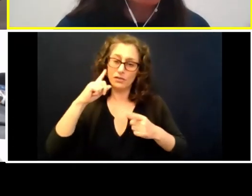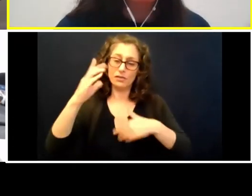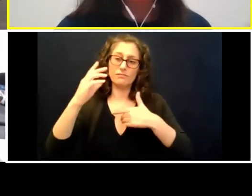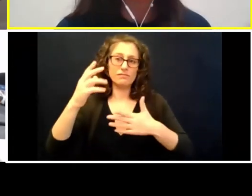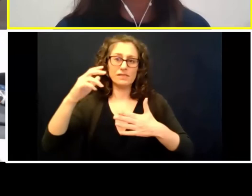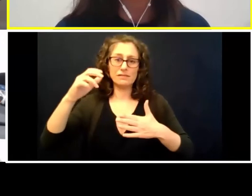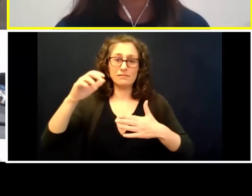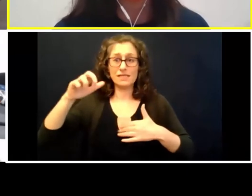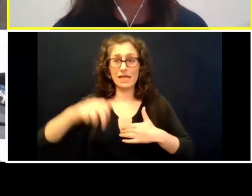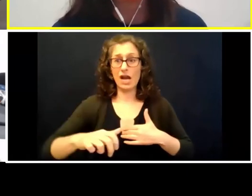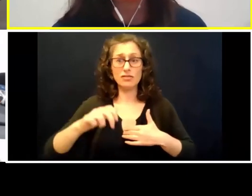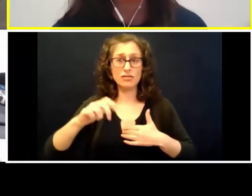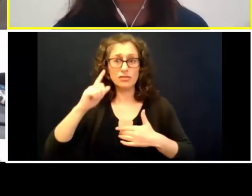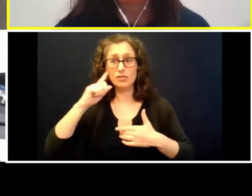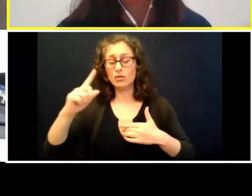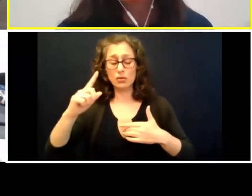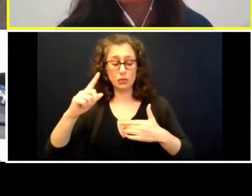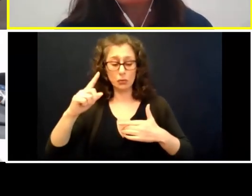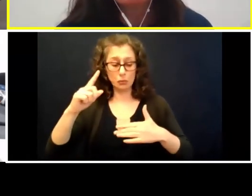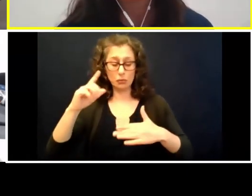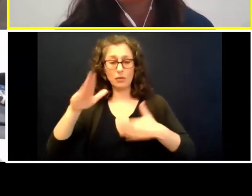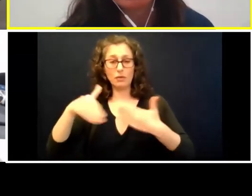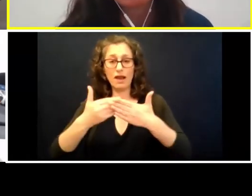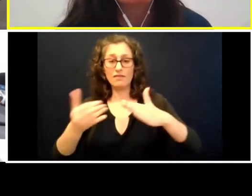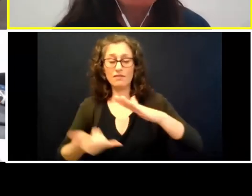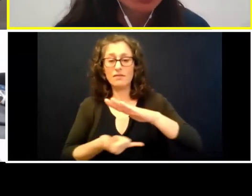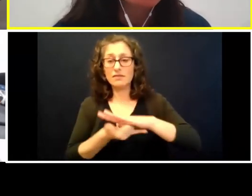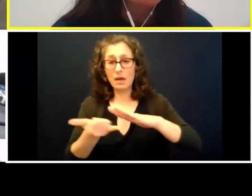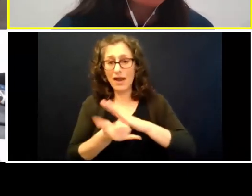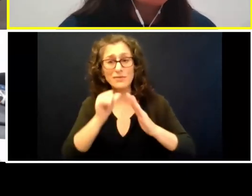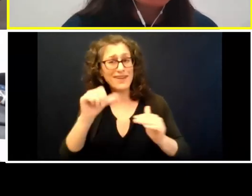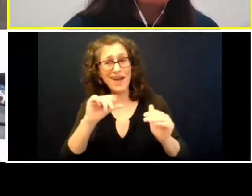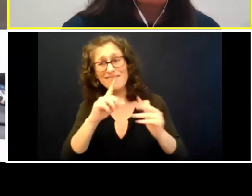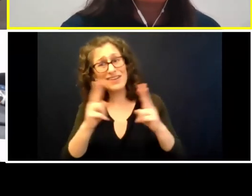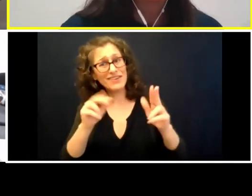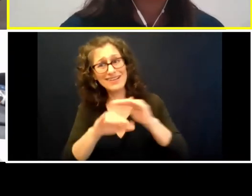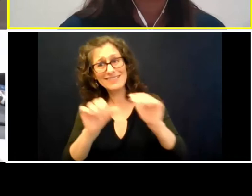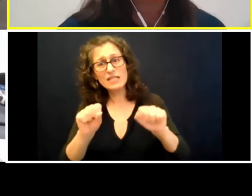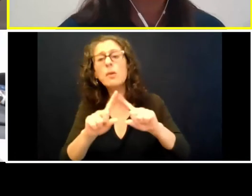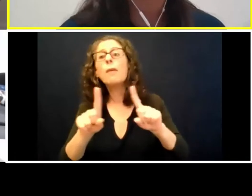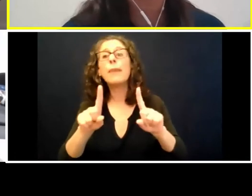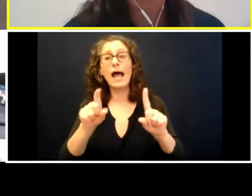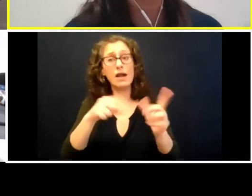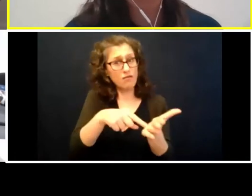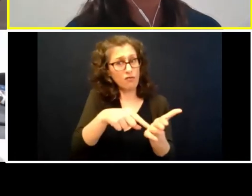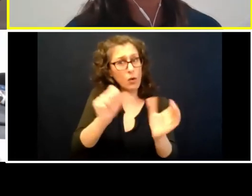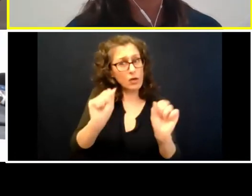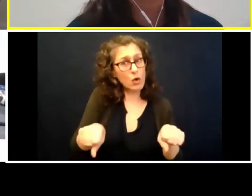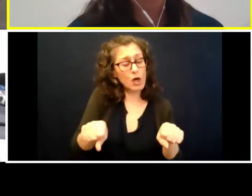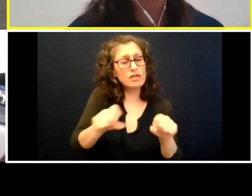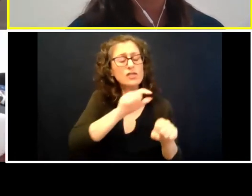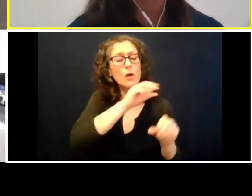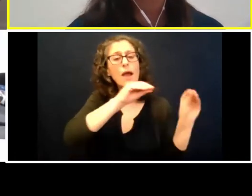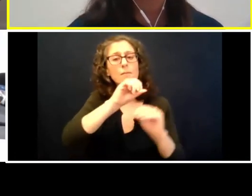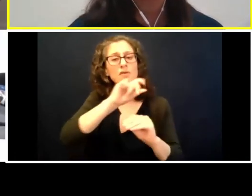it was not an accessible area, but it was cheap enough for me to move back to. So I got back, and I remember my